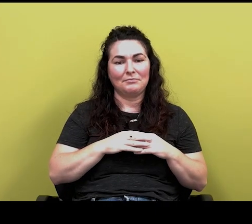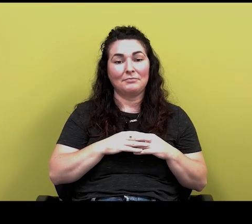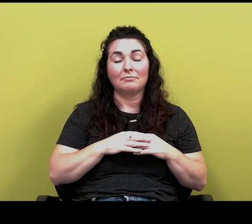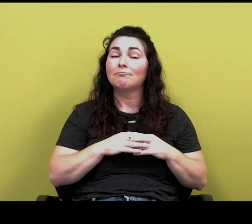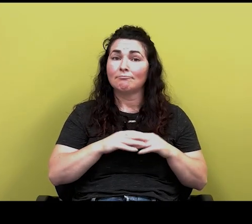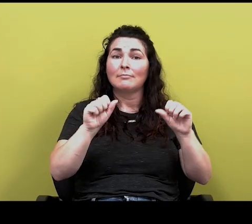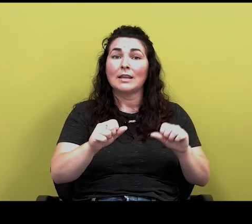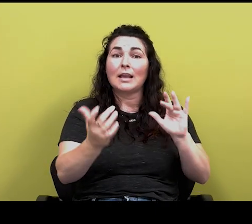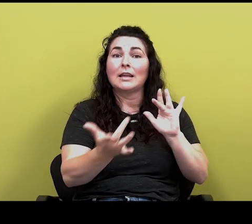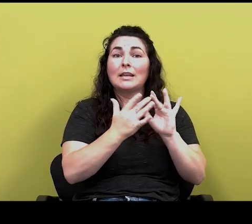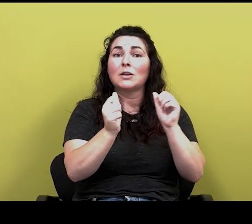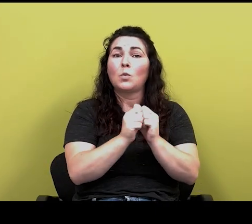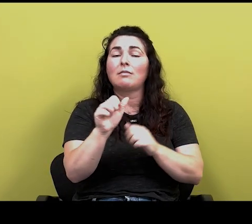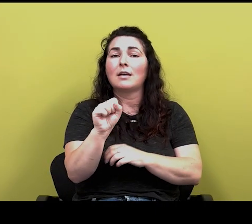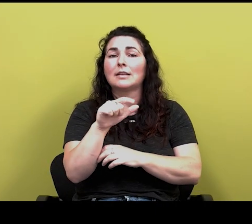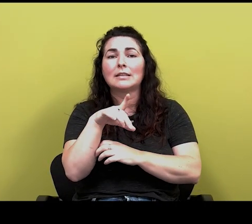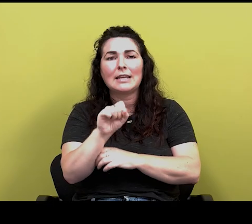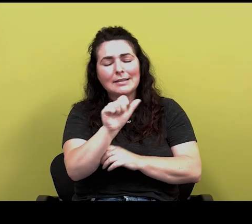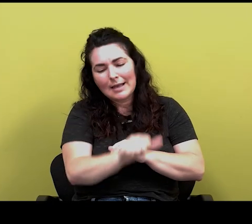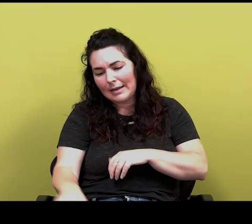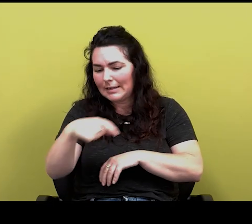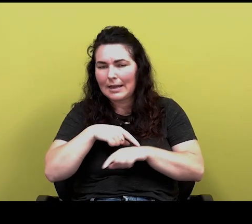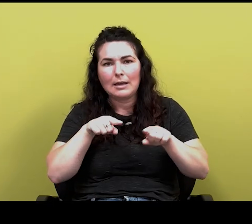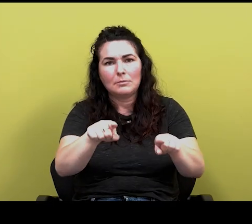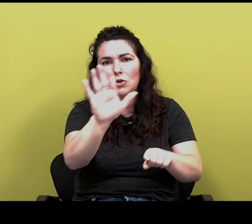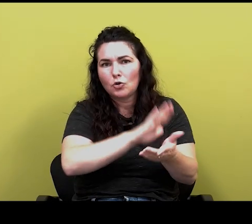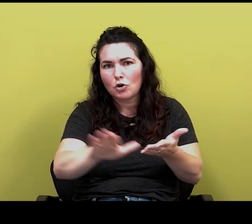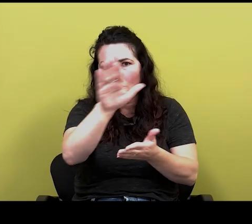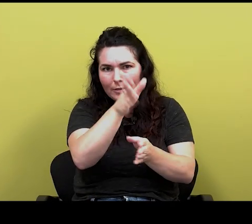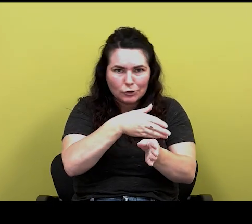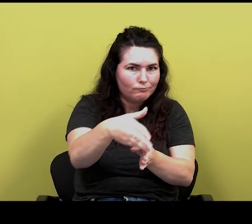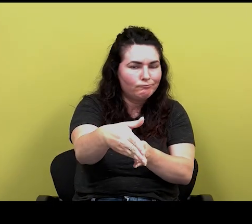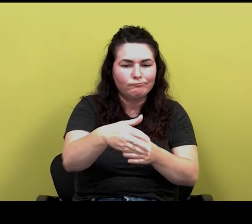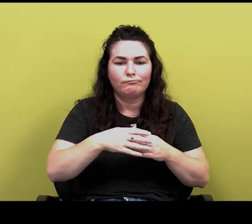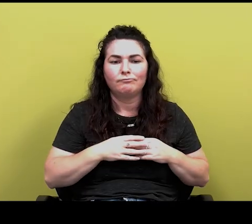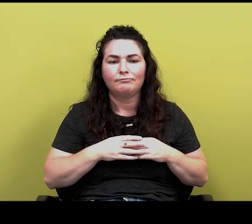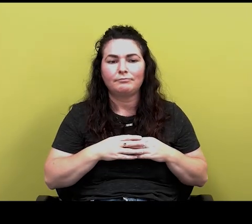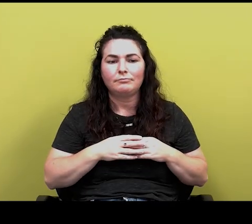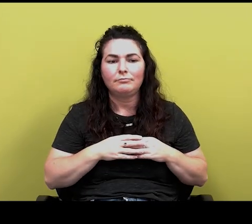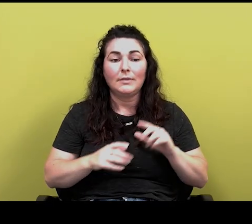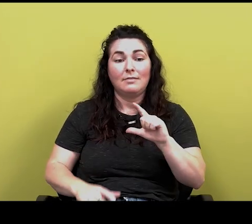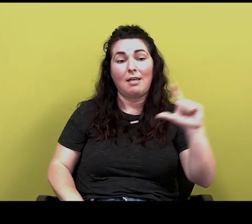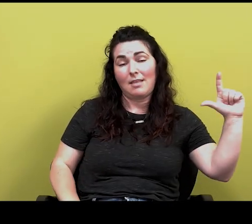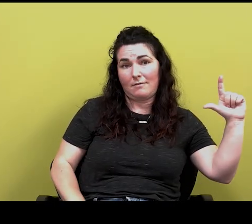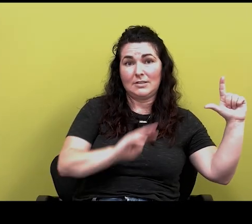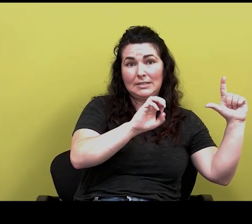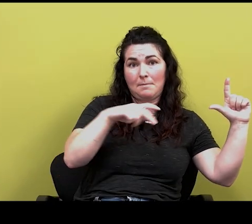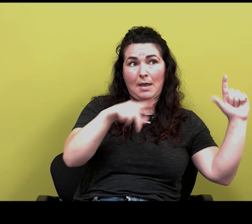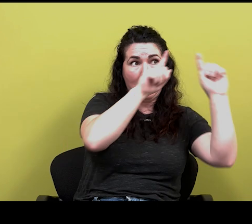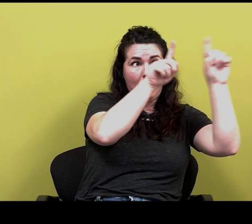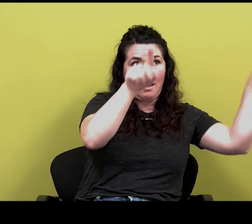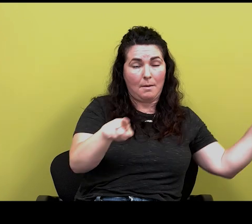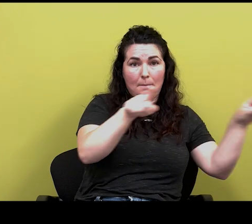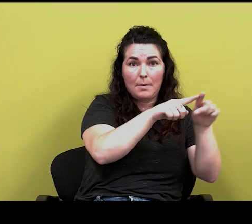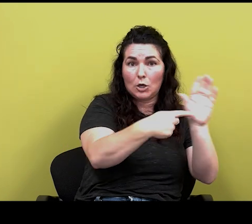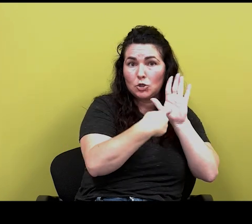You're welcome to connect with SLDS at any point in your journey. The left side of this slide gives a visual representation of